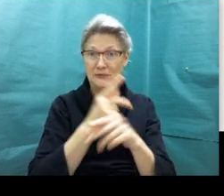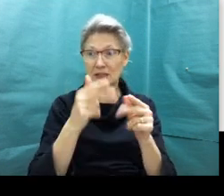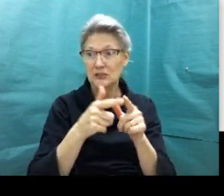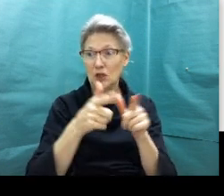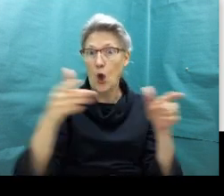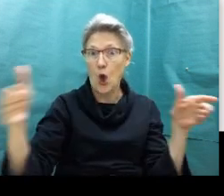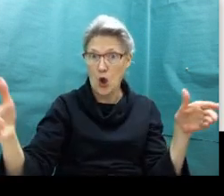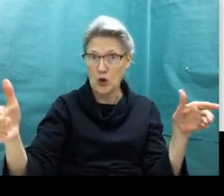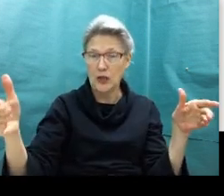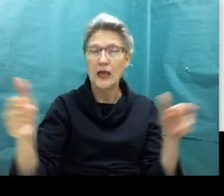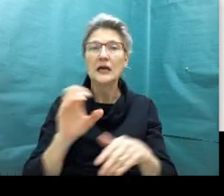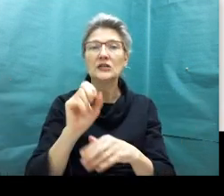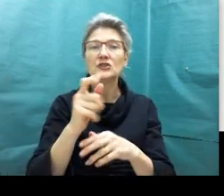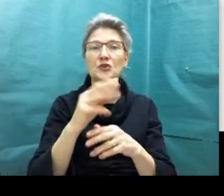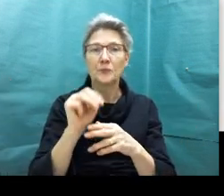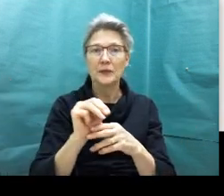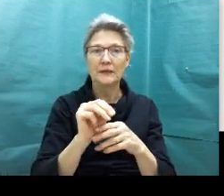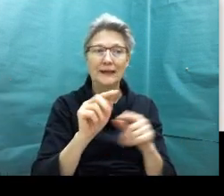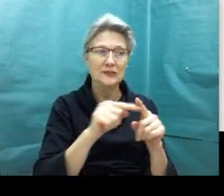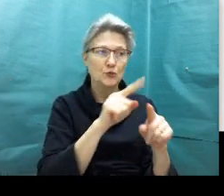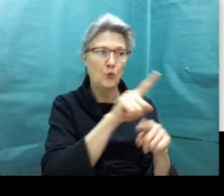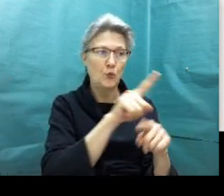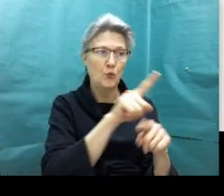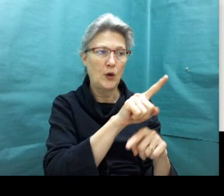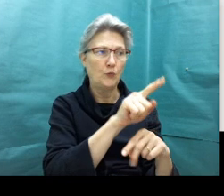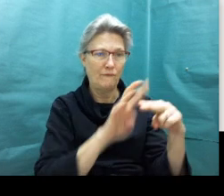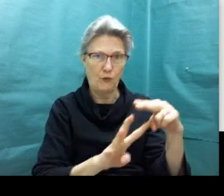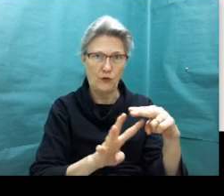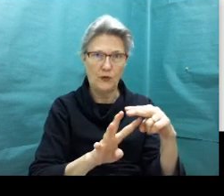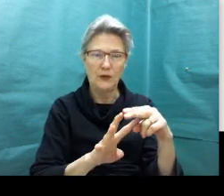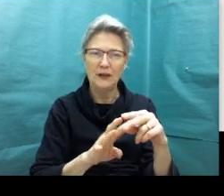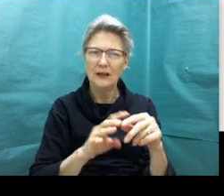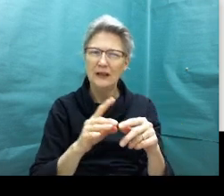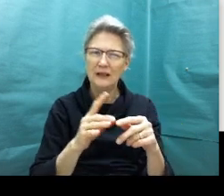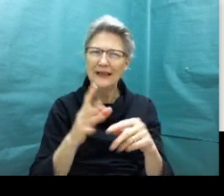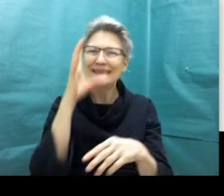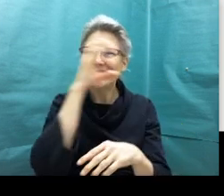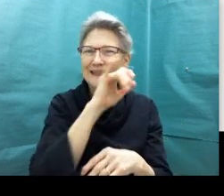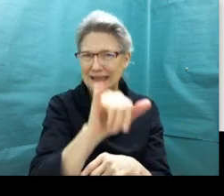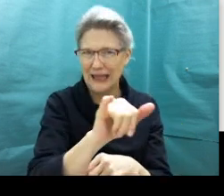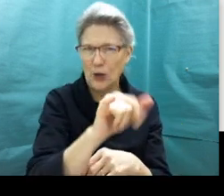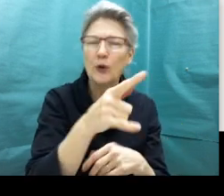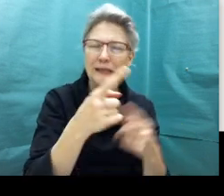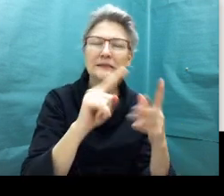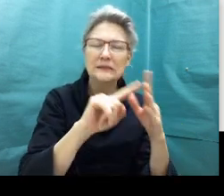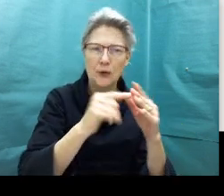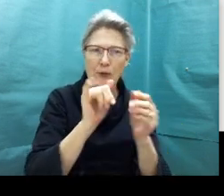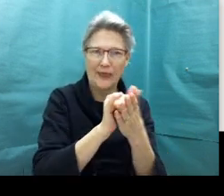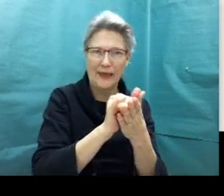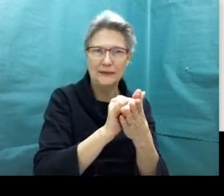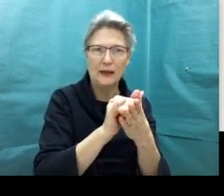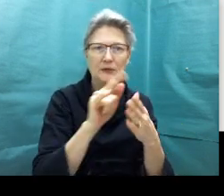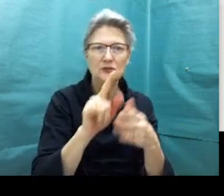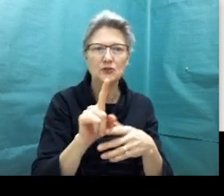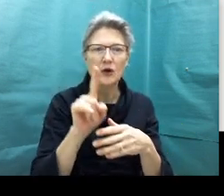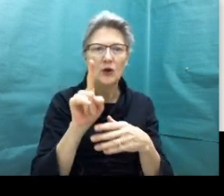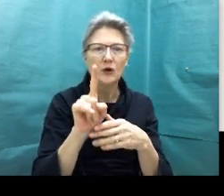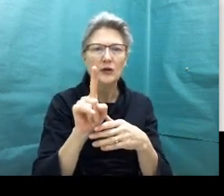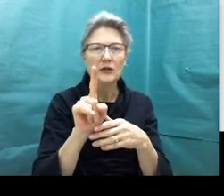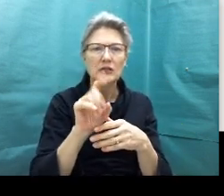feet. So let's just try to solve that. Let's make a guess there as a starting point and give it a go. So I'm going to do